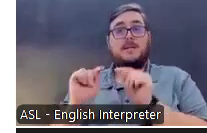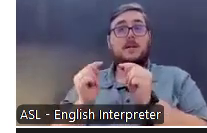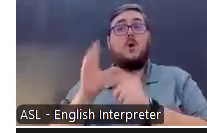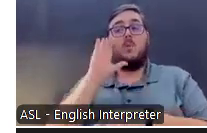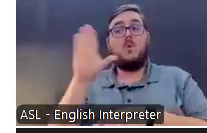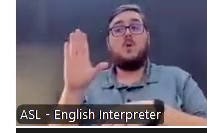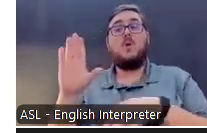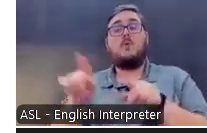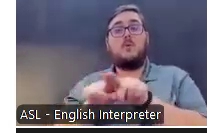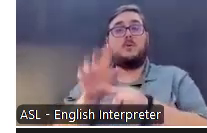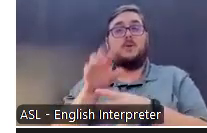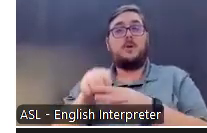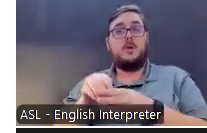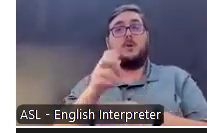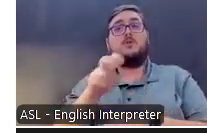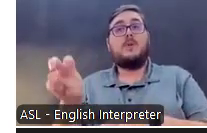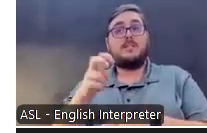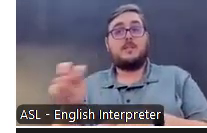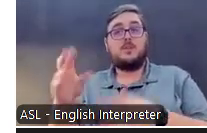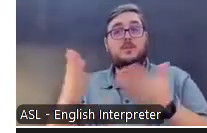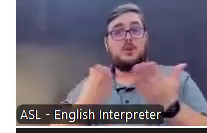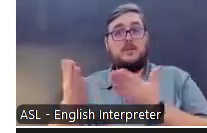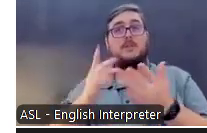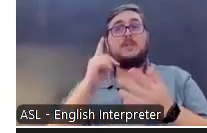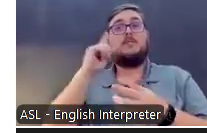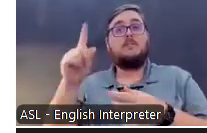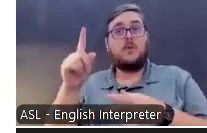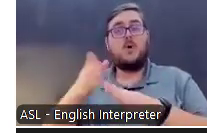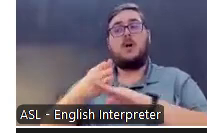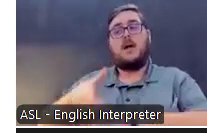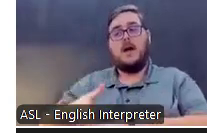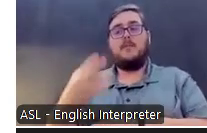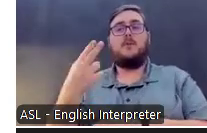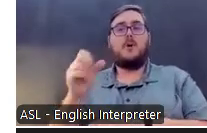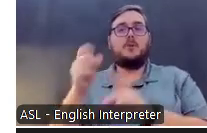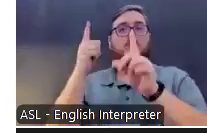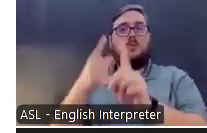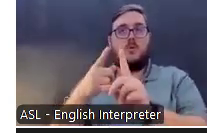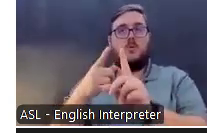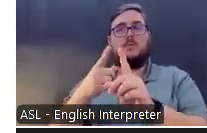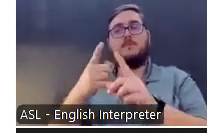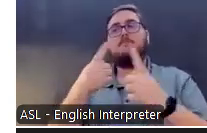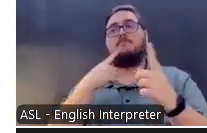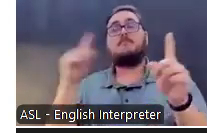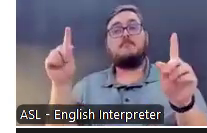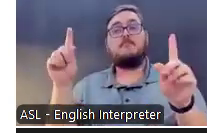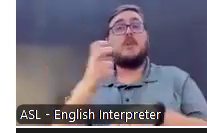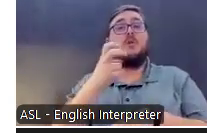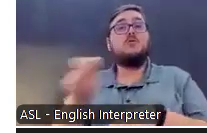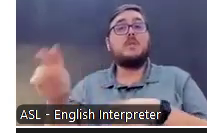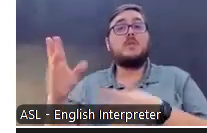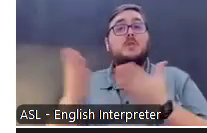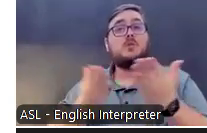are needed to help the student reach those post-secondary goals on their IEP. Transition services are a coordinated set